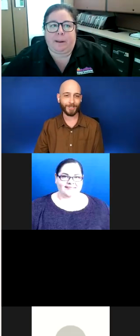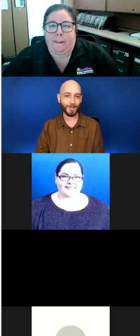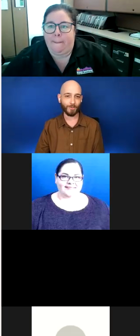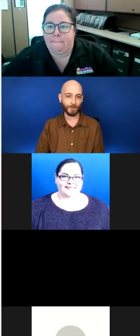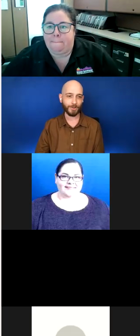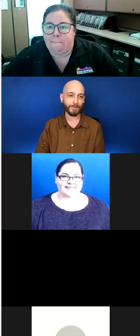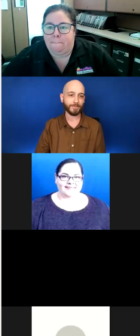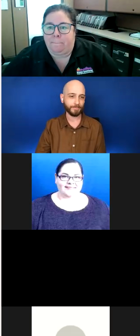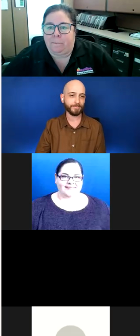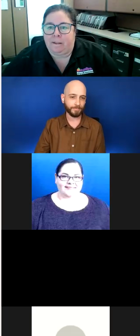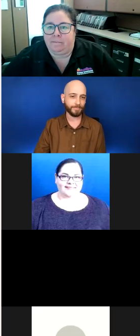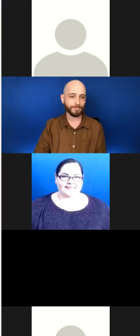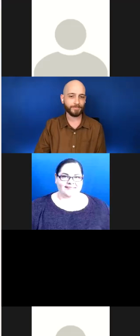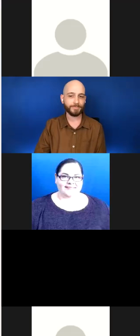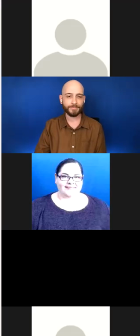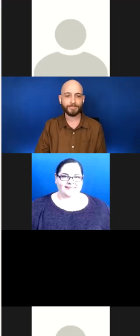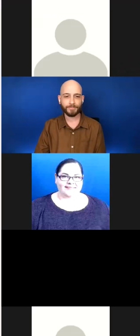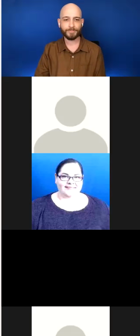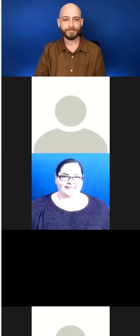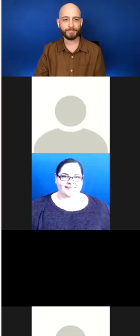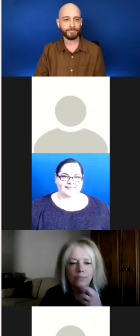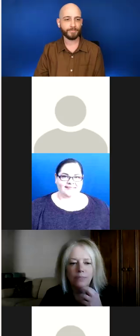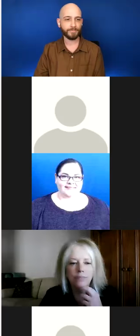impaired. I'll turn the time over to her now.